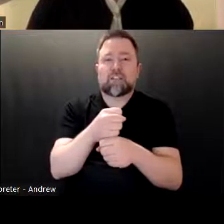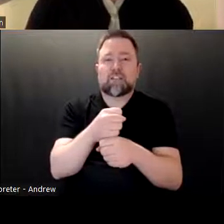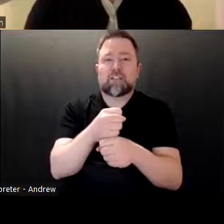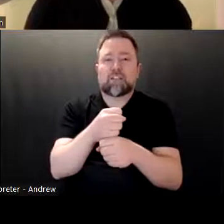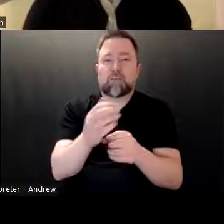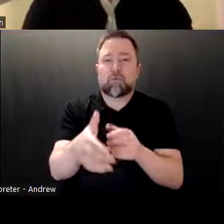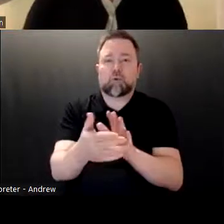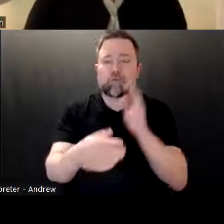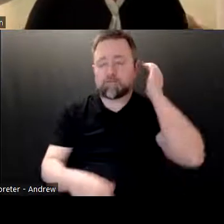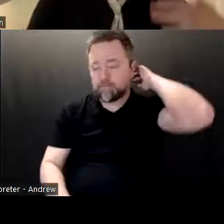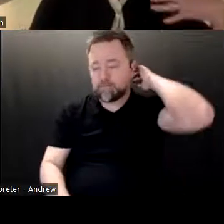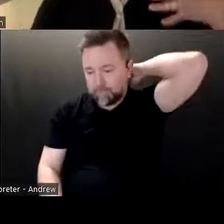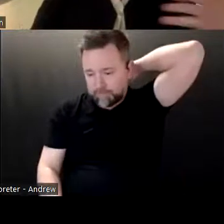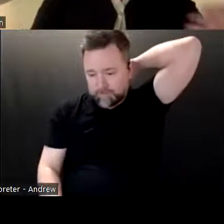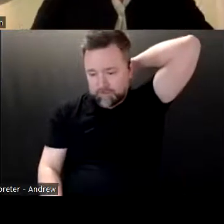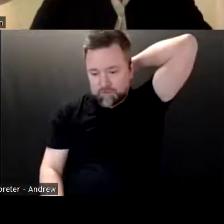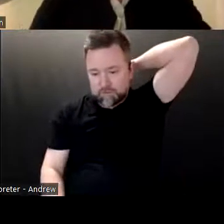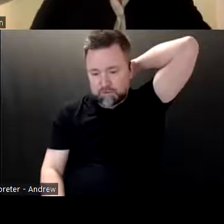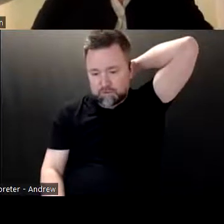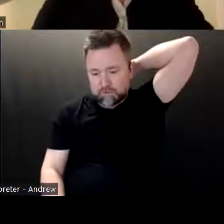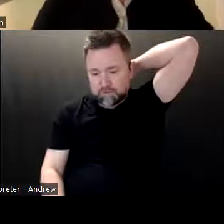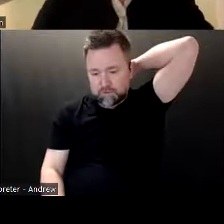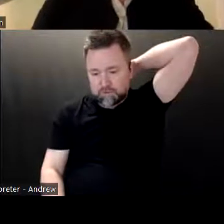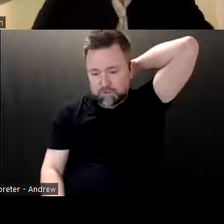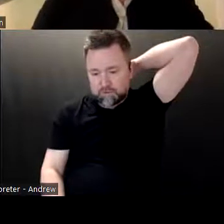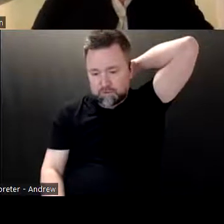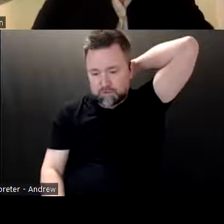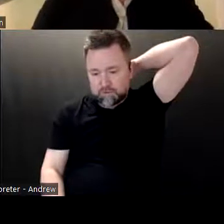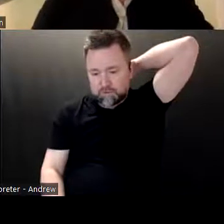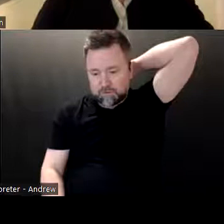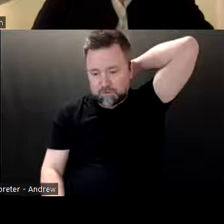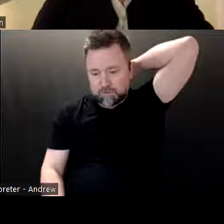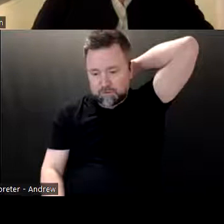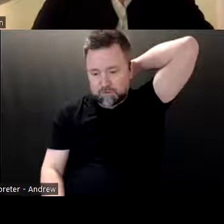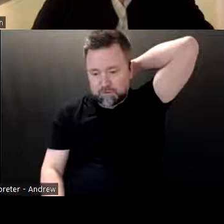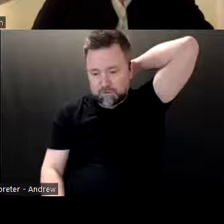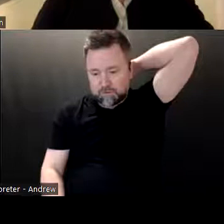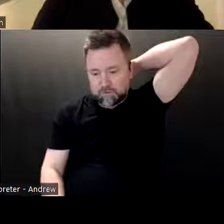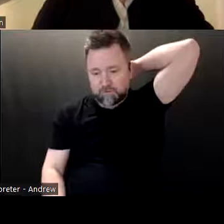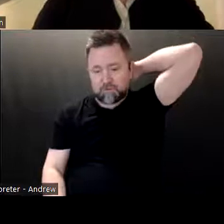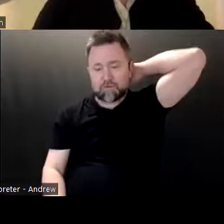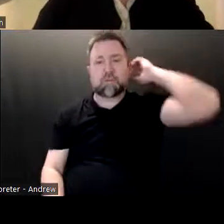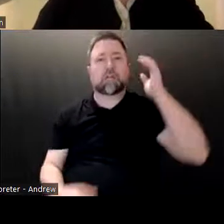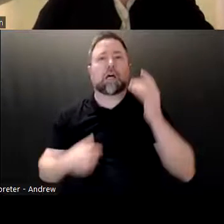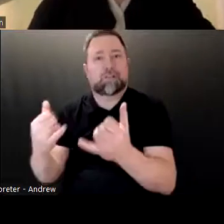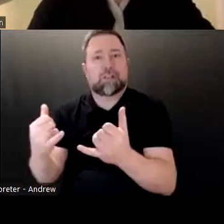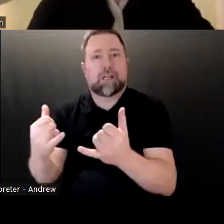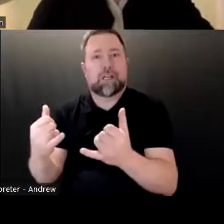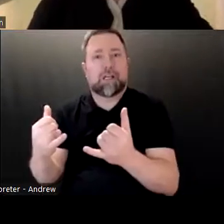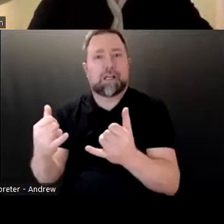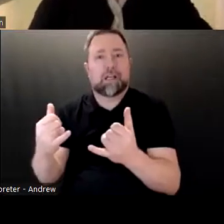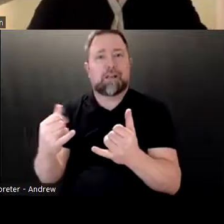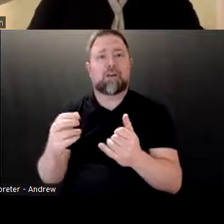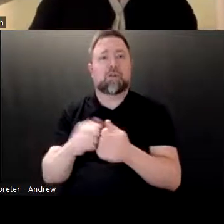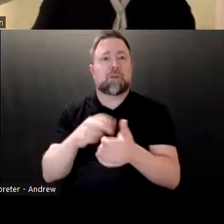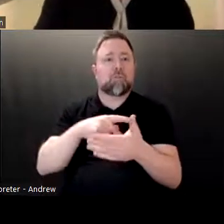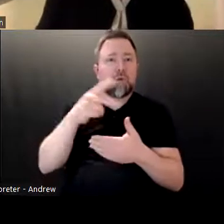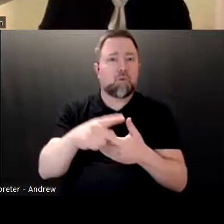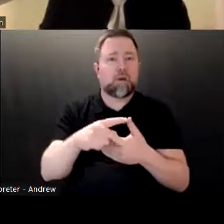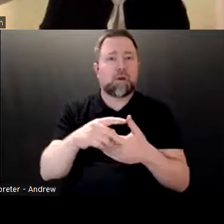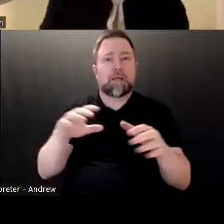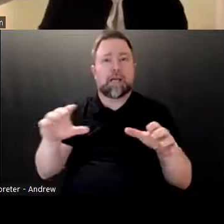ways that the studio evolved as Wharton's life unfolded and changed along with his artwork, and how his